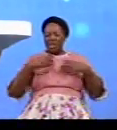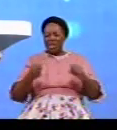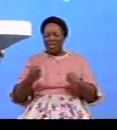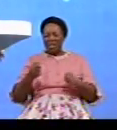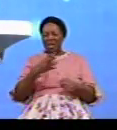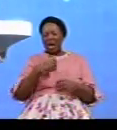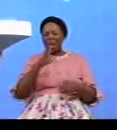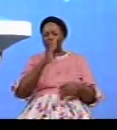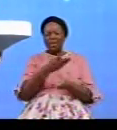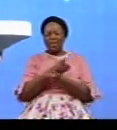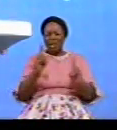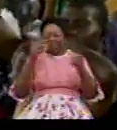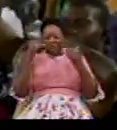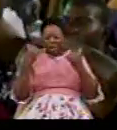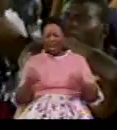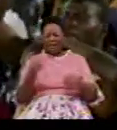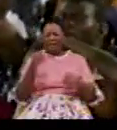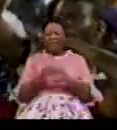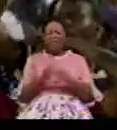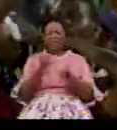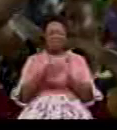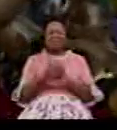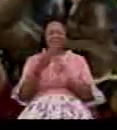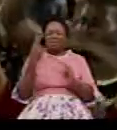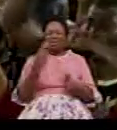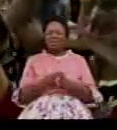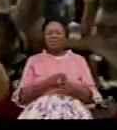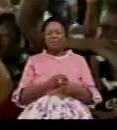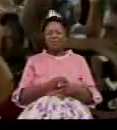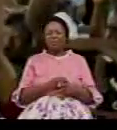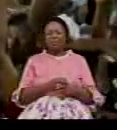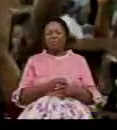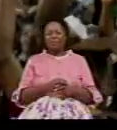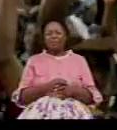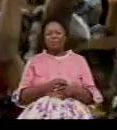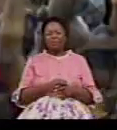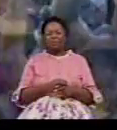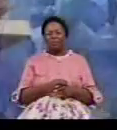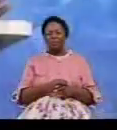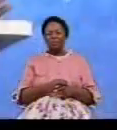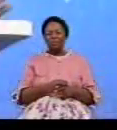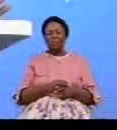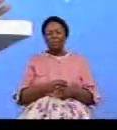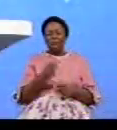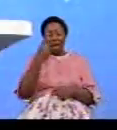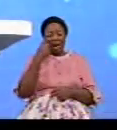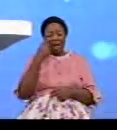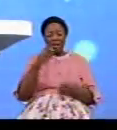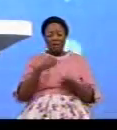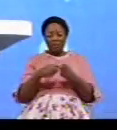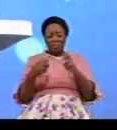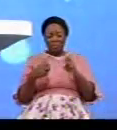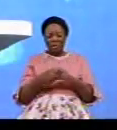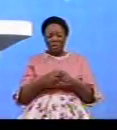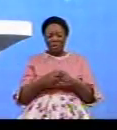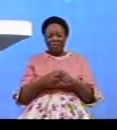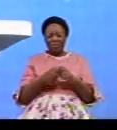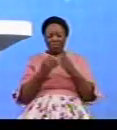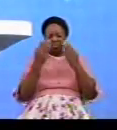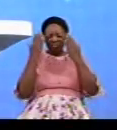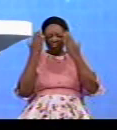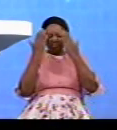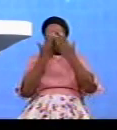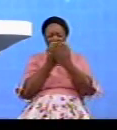now, now that Jesus your tongue name will be loosed. Your ear will open.